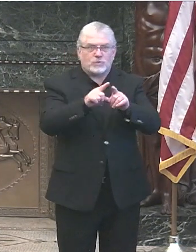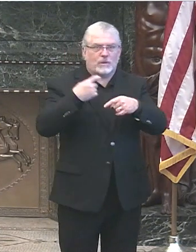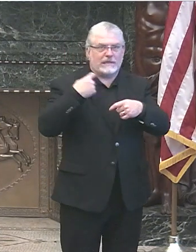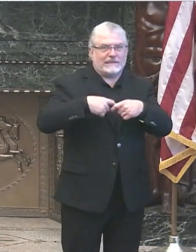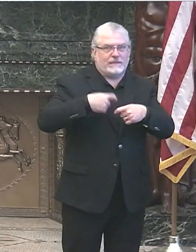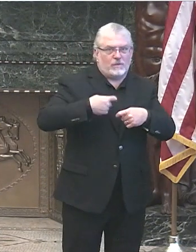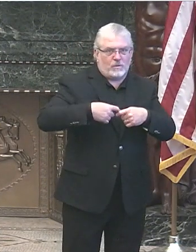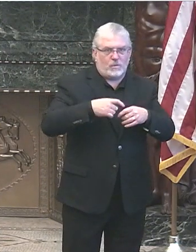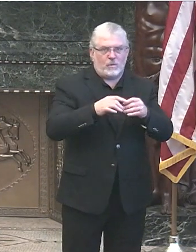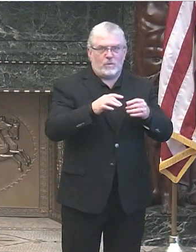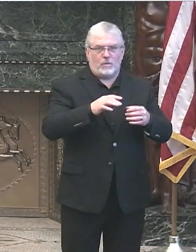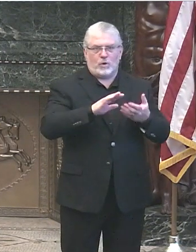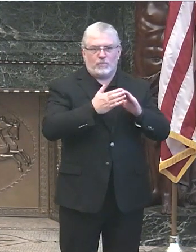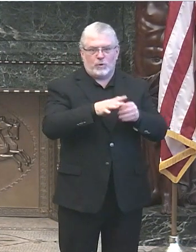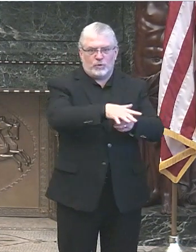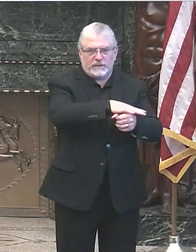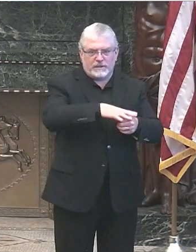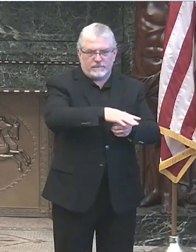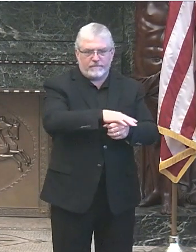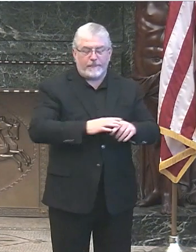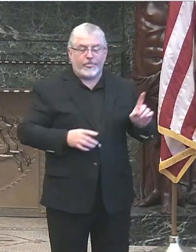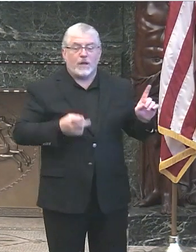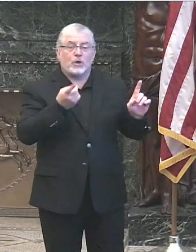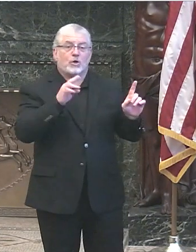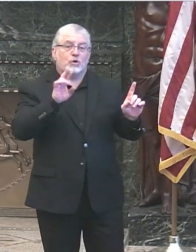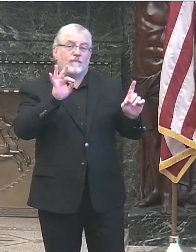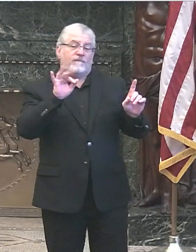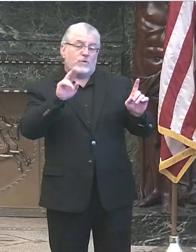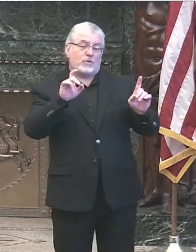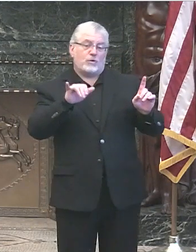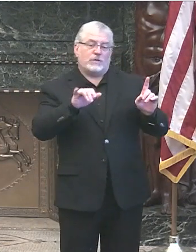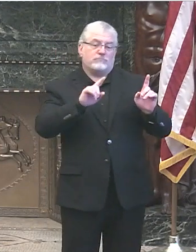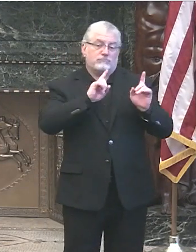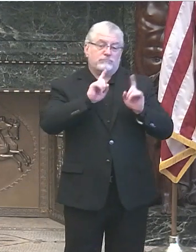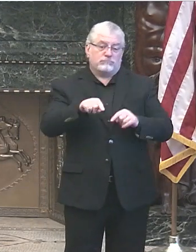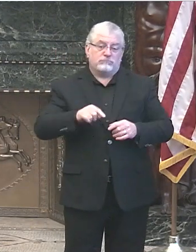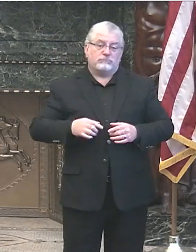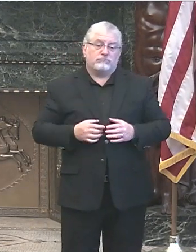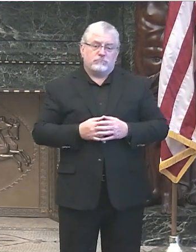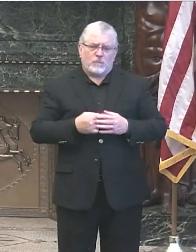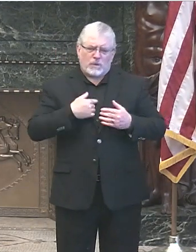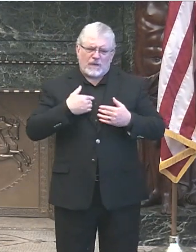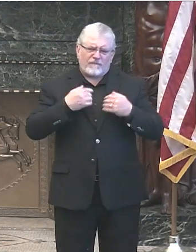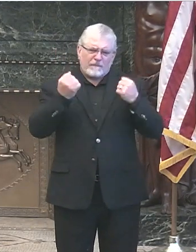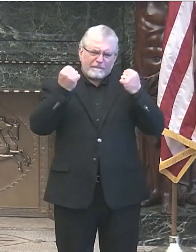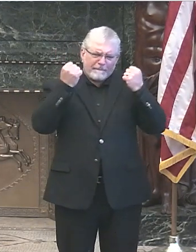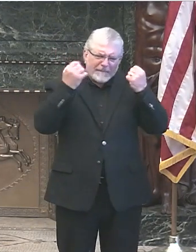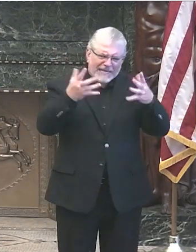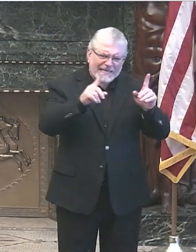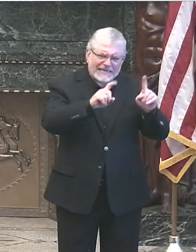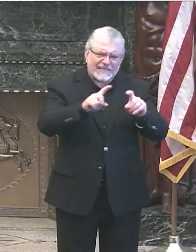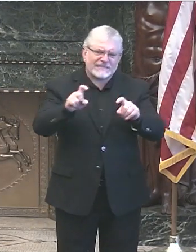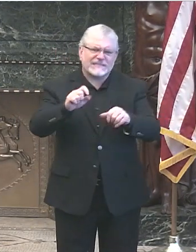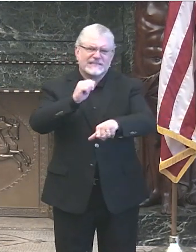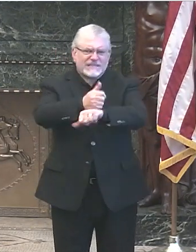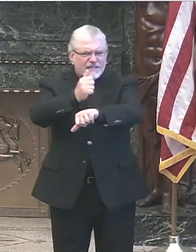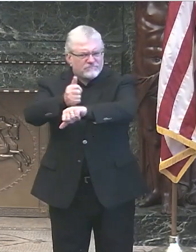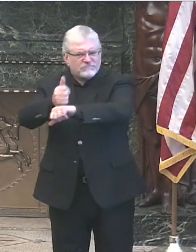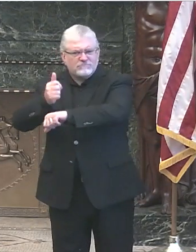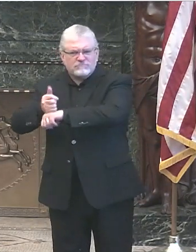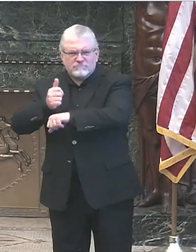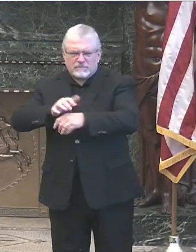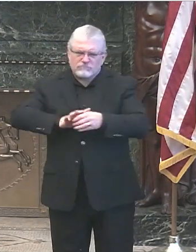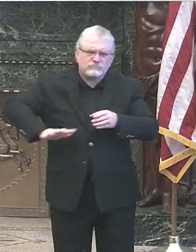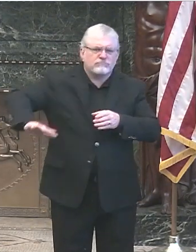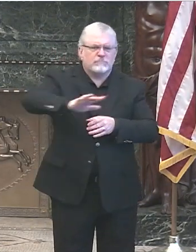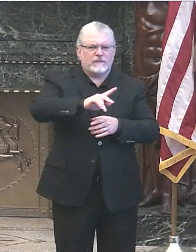So yeah, we have, as I said before, more than 20 testing sites across the city, and including we made sure that testing is available in West